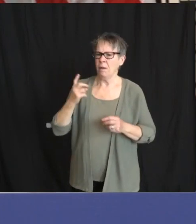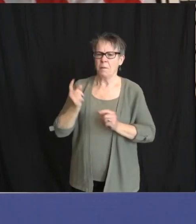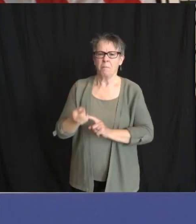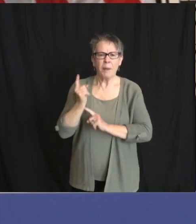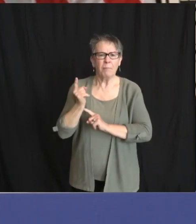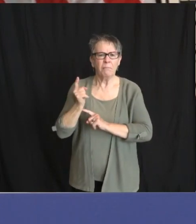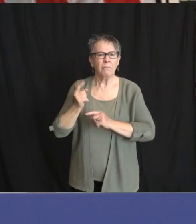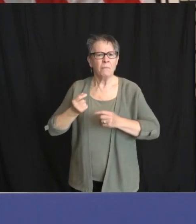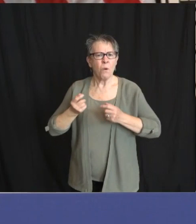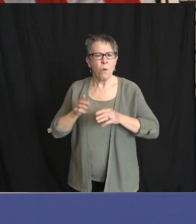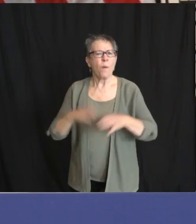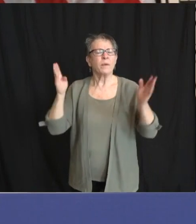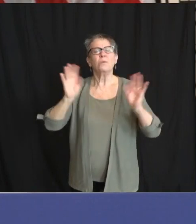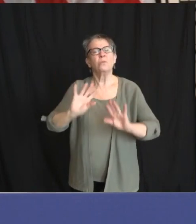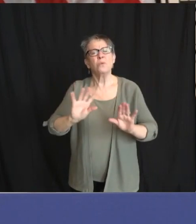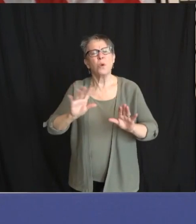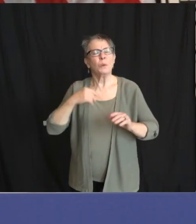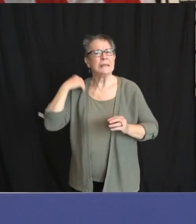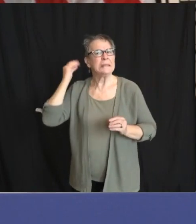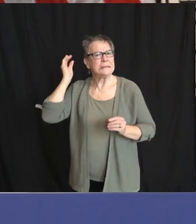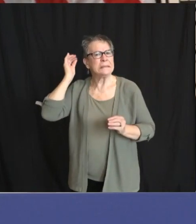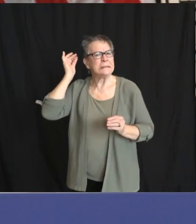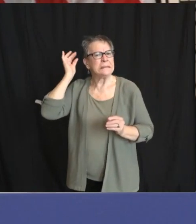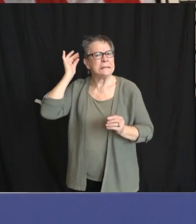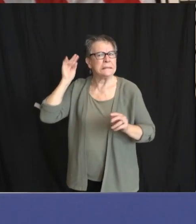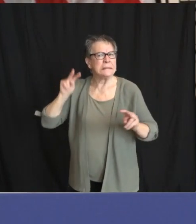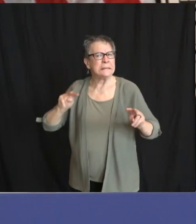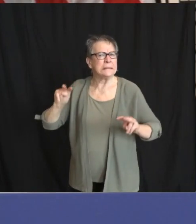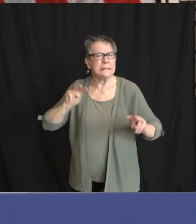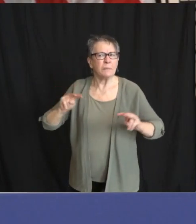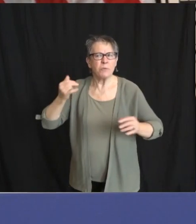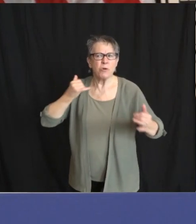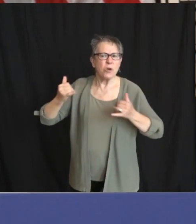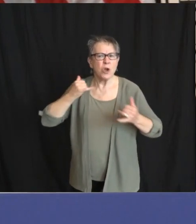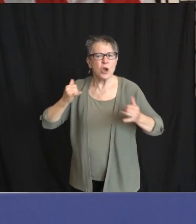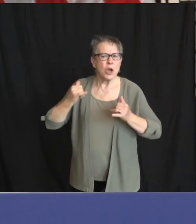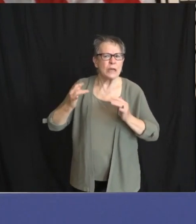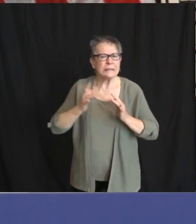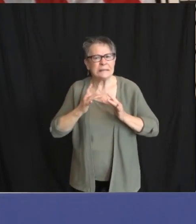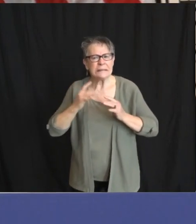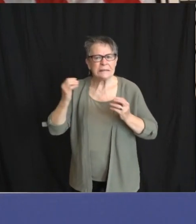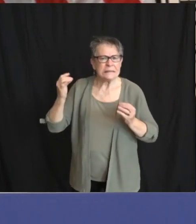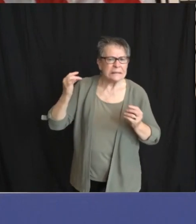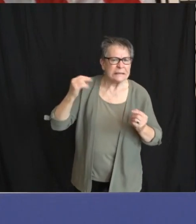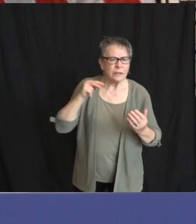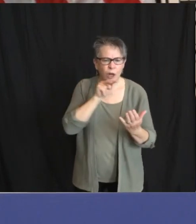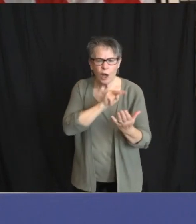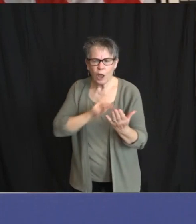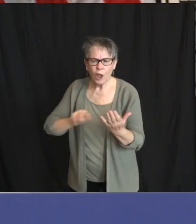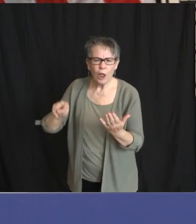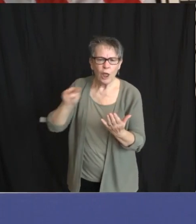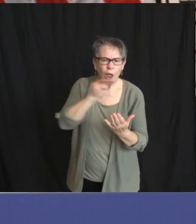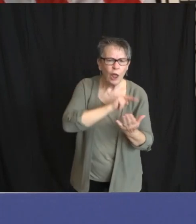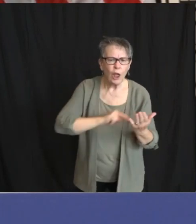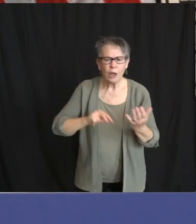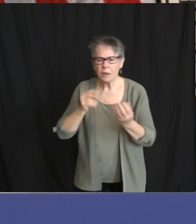But it is none of this is abrupt. We are constantly looking at all sides of this. Dustin asked